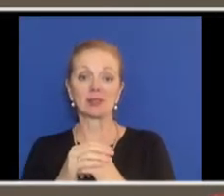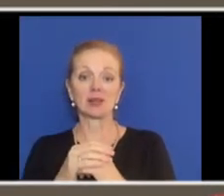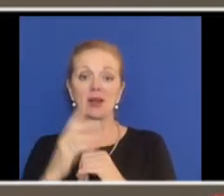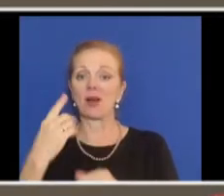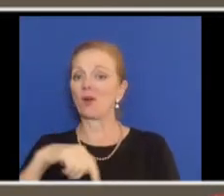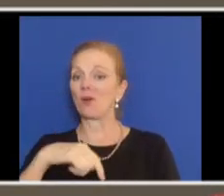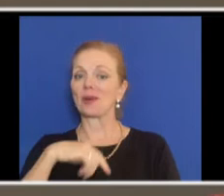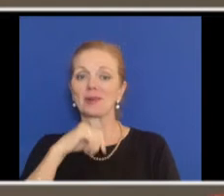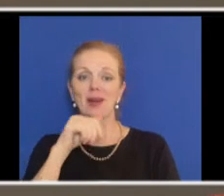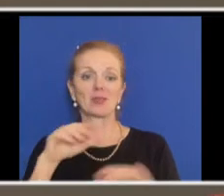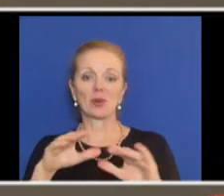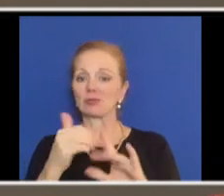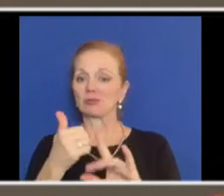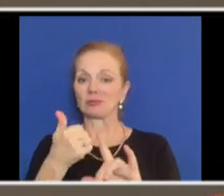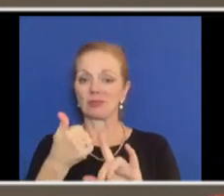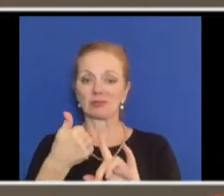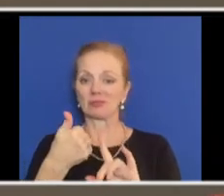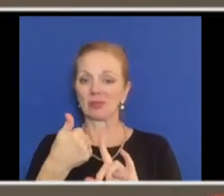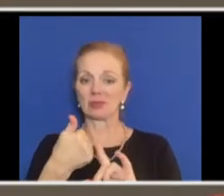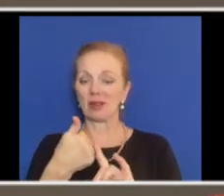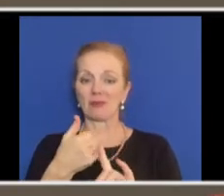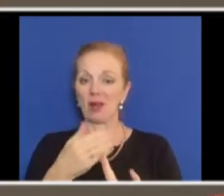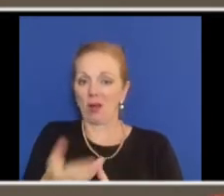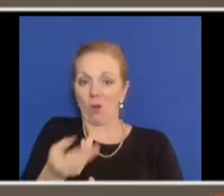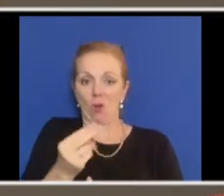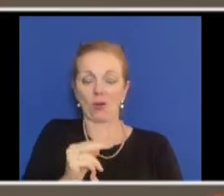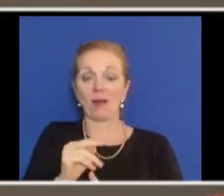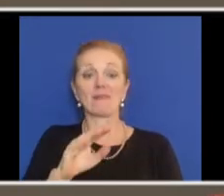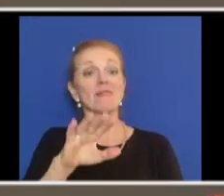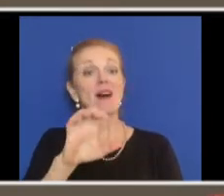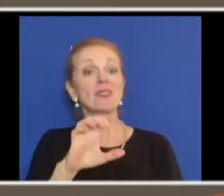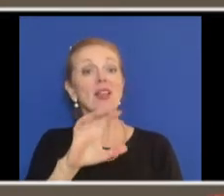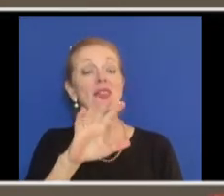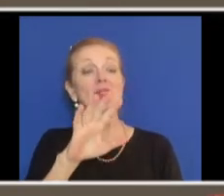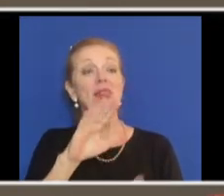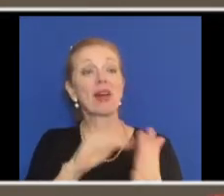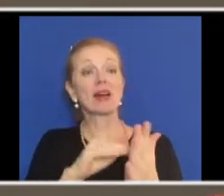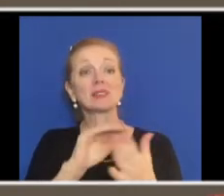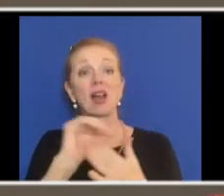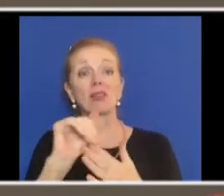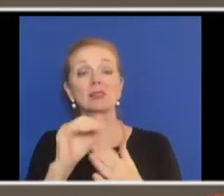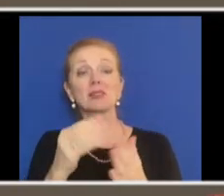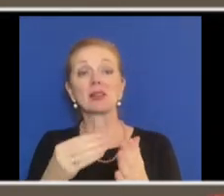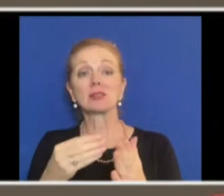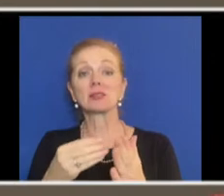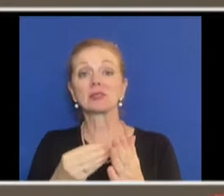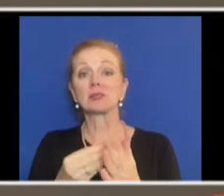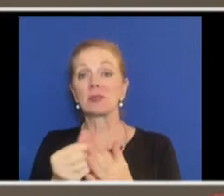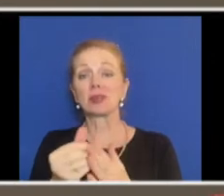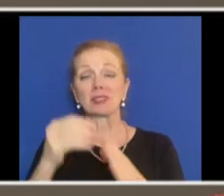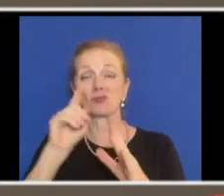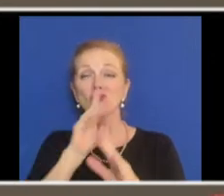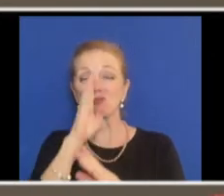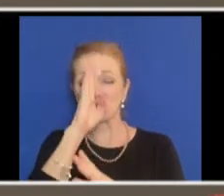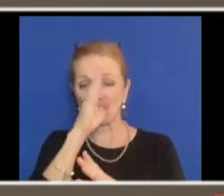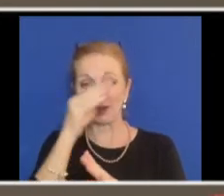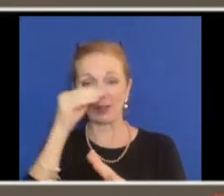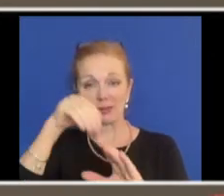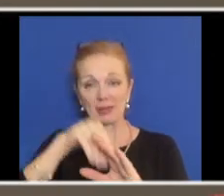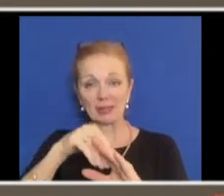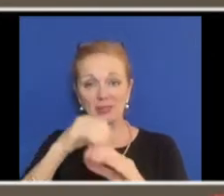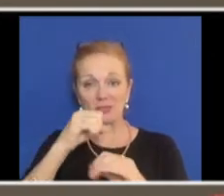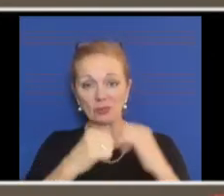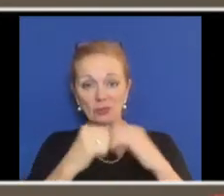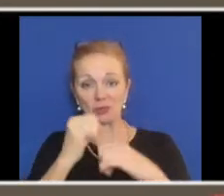getting it done on our own so having an option where five hundred thousand dollars is spent directly on the infrastructure that that Community